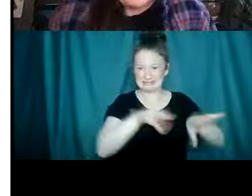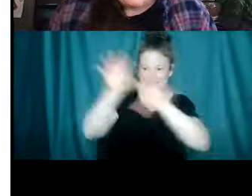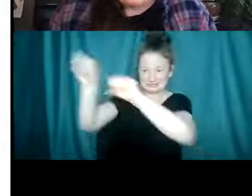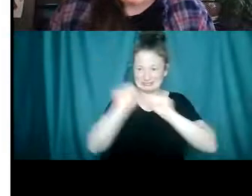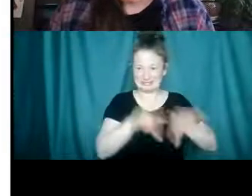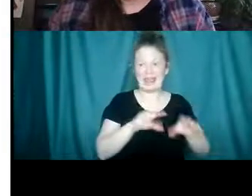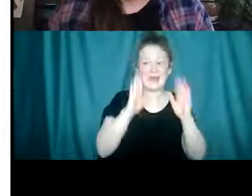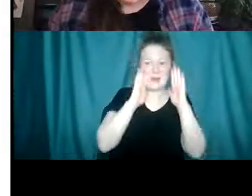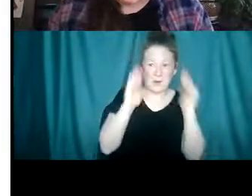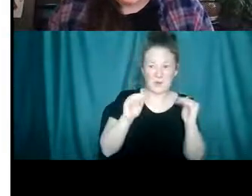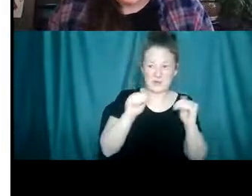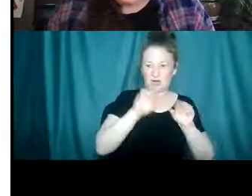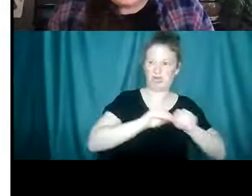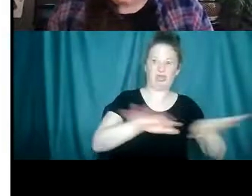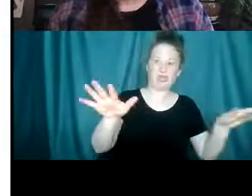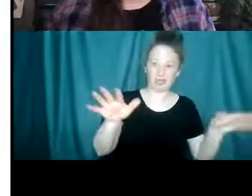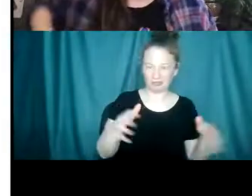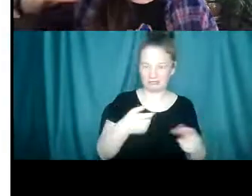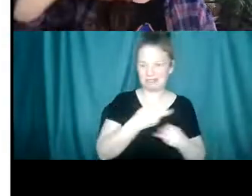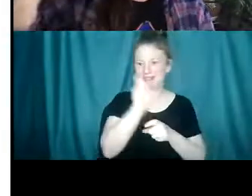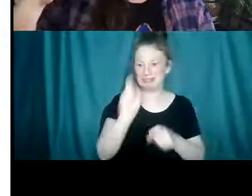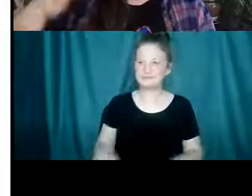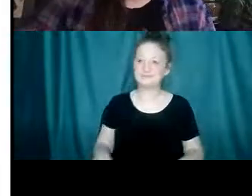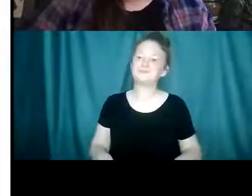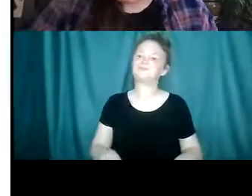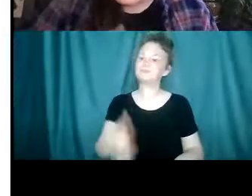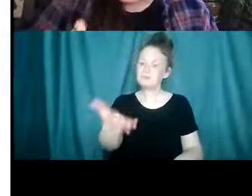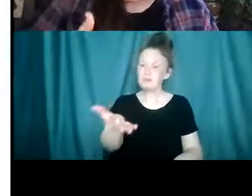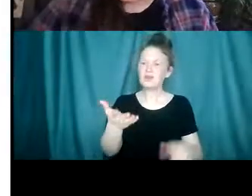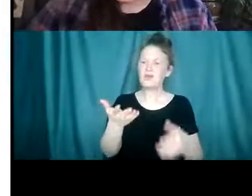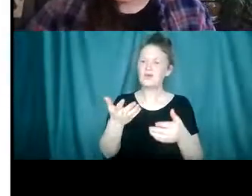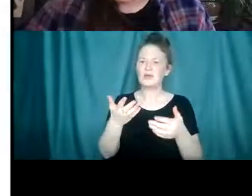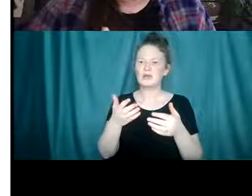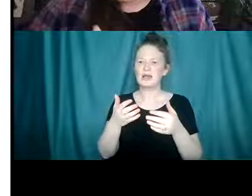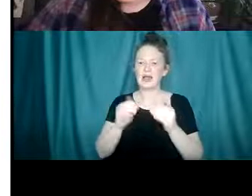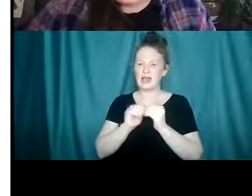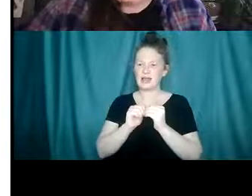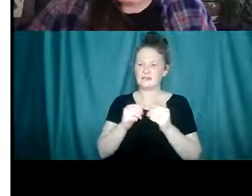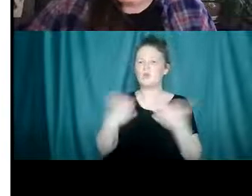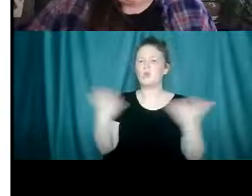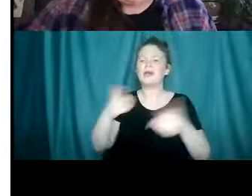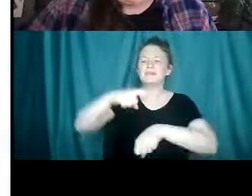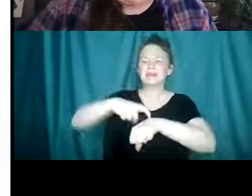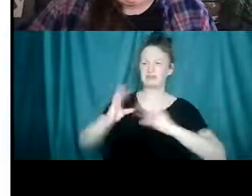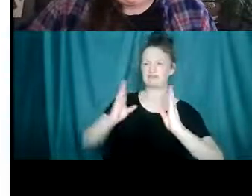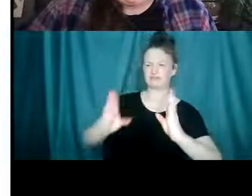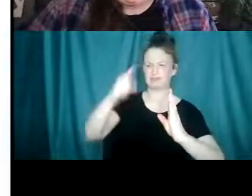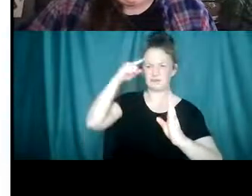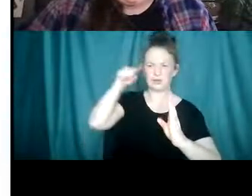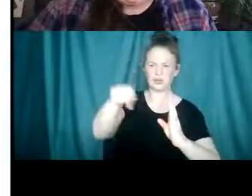process of completing your PhD research to applying it to industry to actively use what you learned?